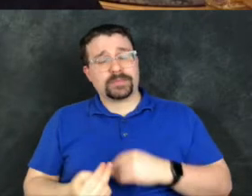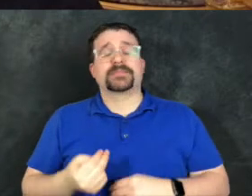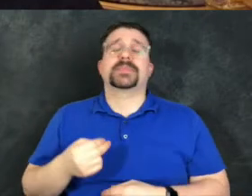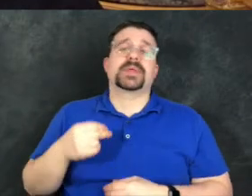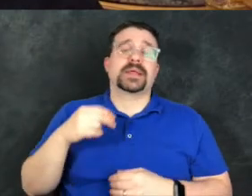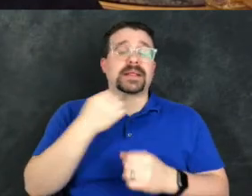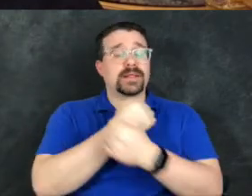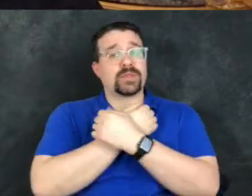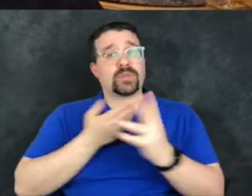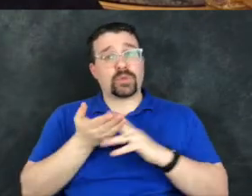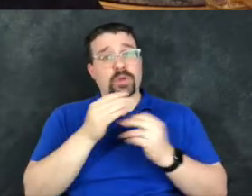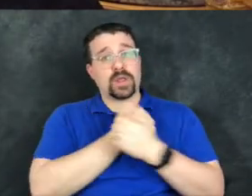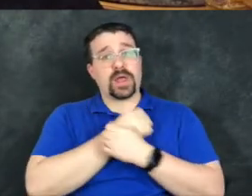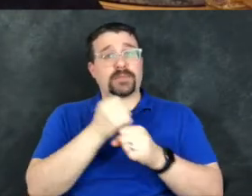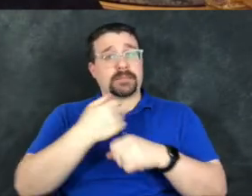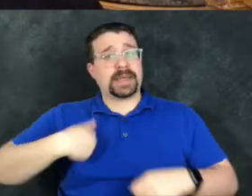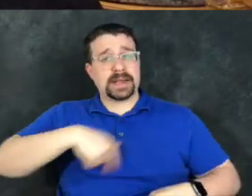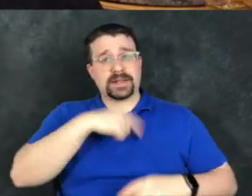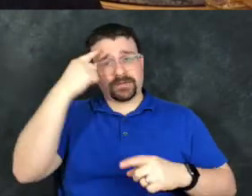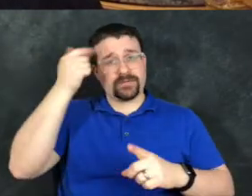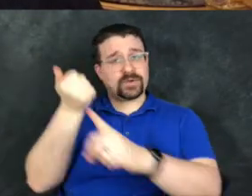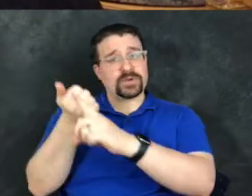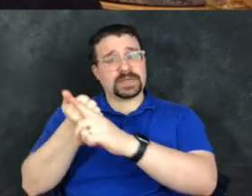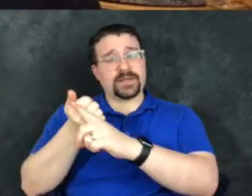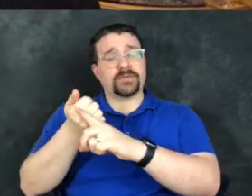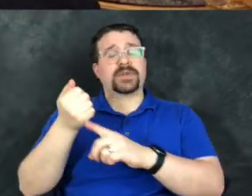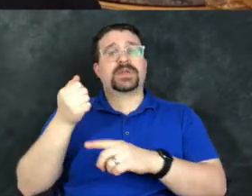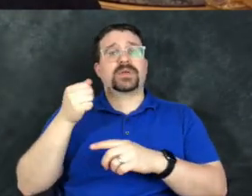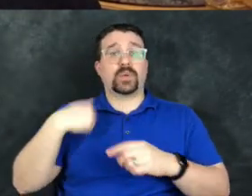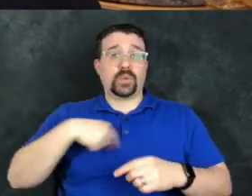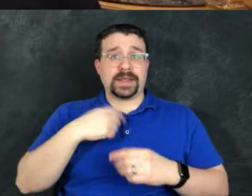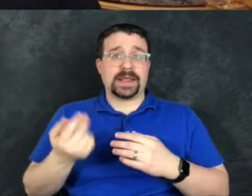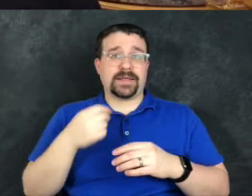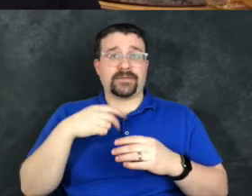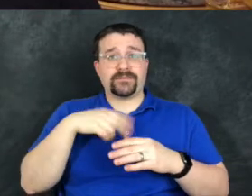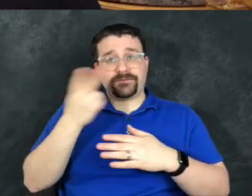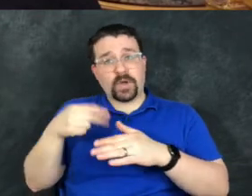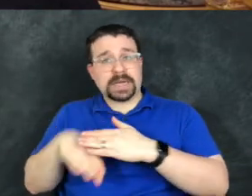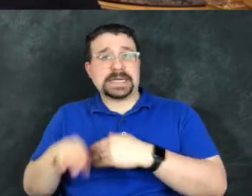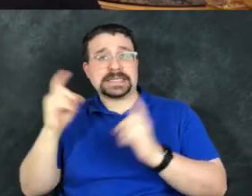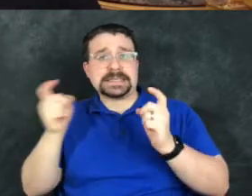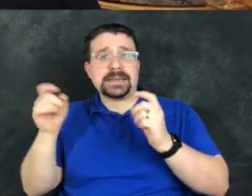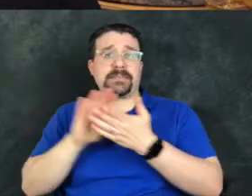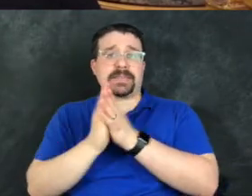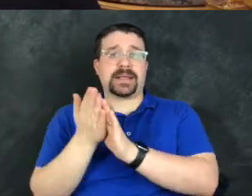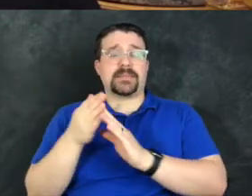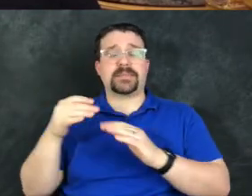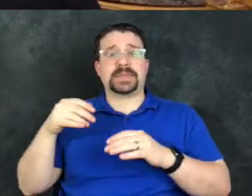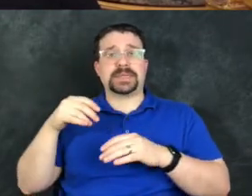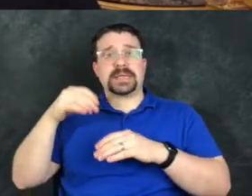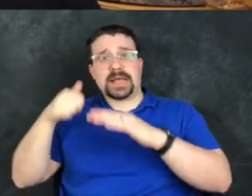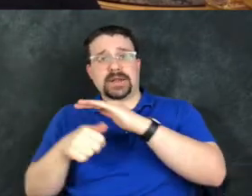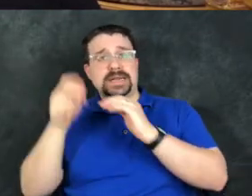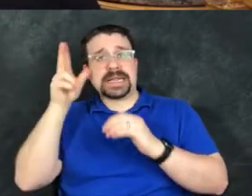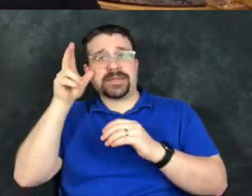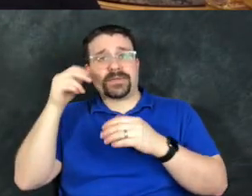heaven and earth. In love, you made us for yourself, and when we had fallen into sin and